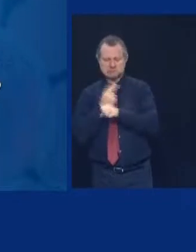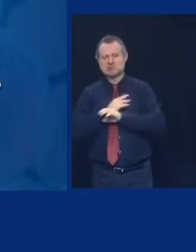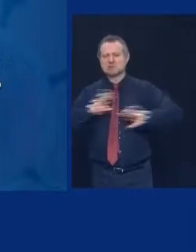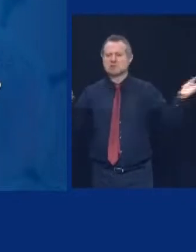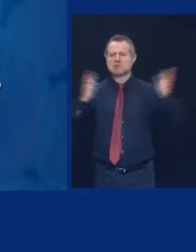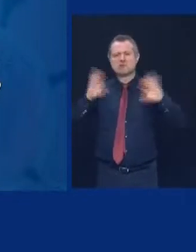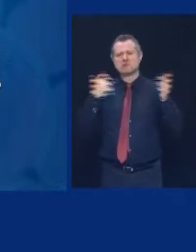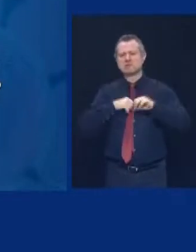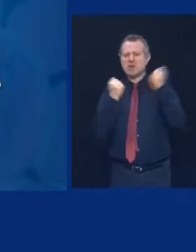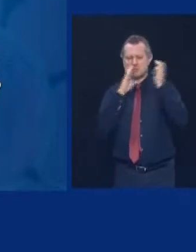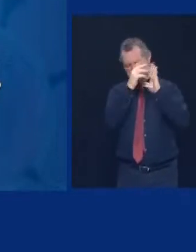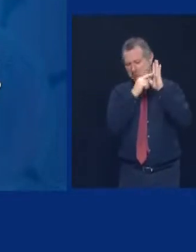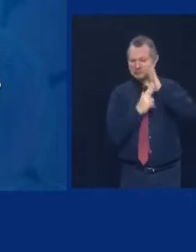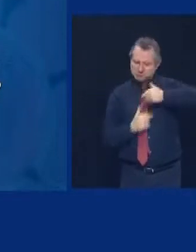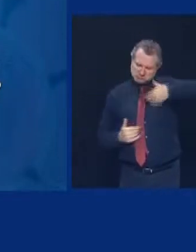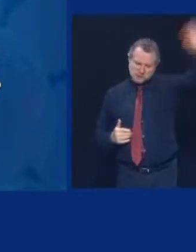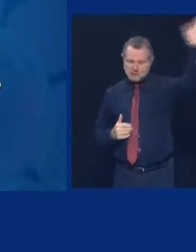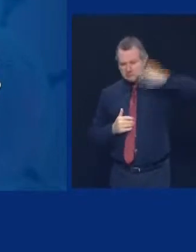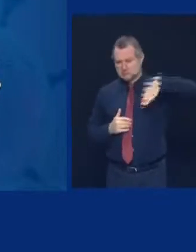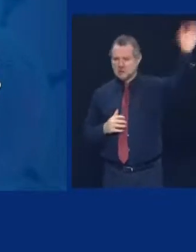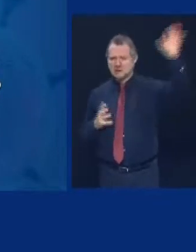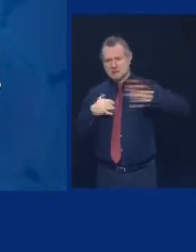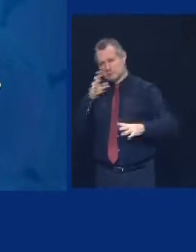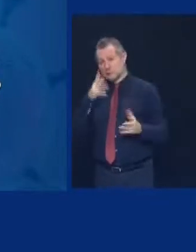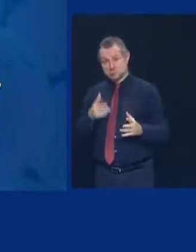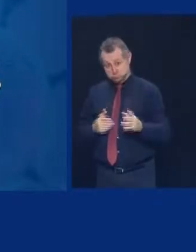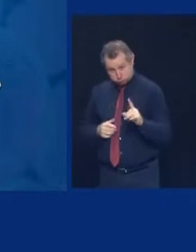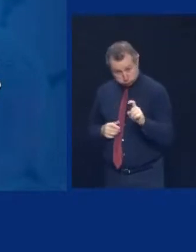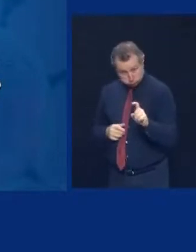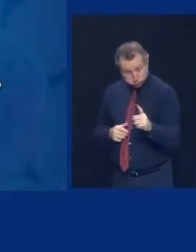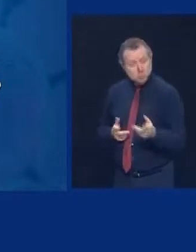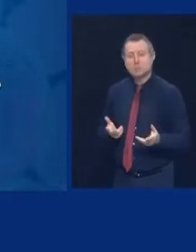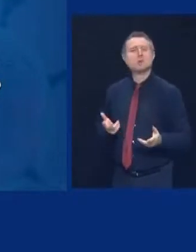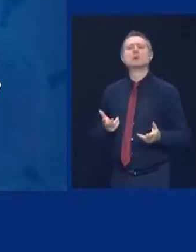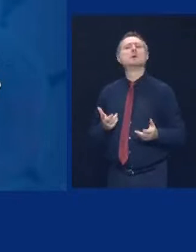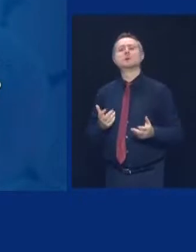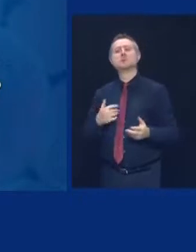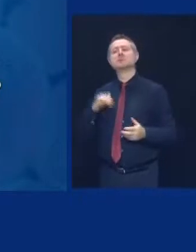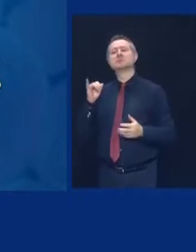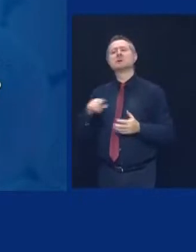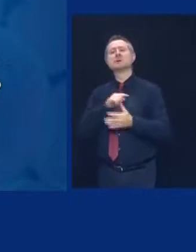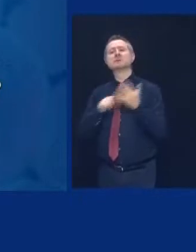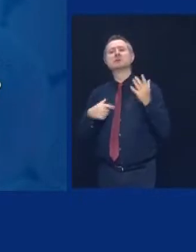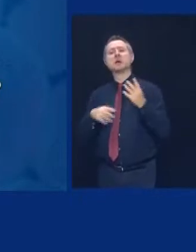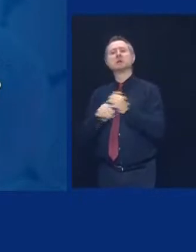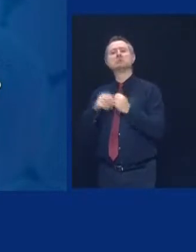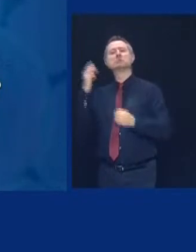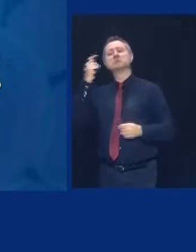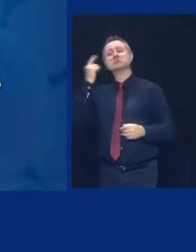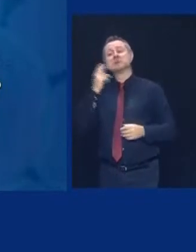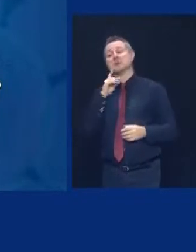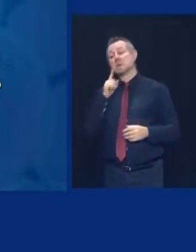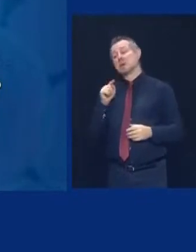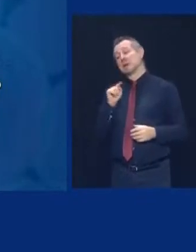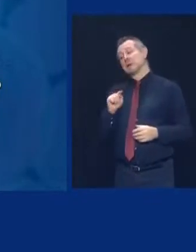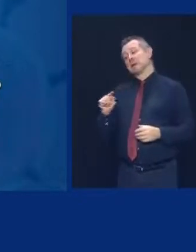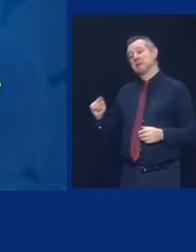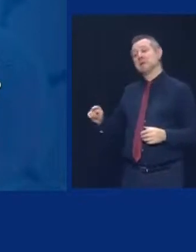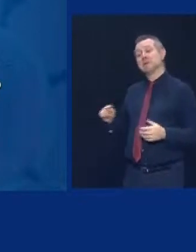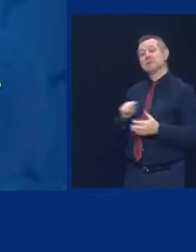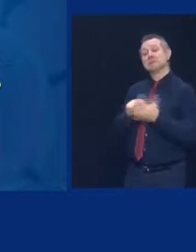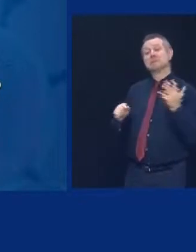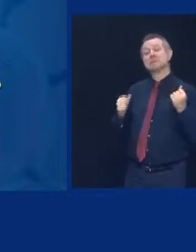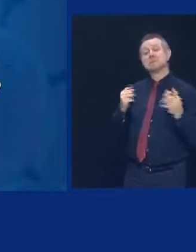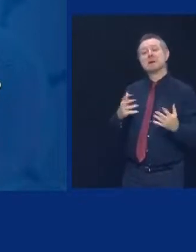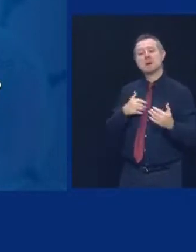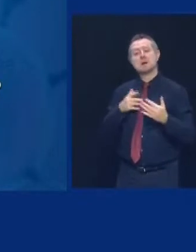the gathering rules, etc. So these are additional considerations, and this is literally conversations that we have with